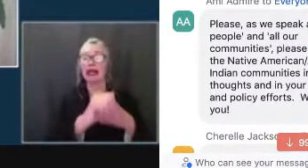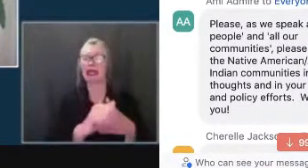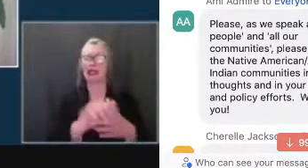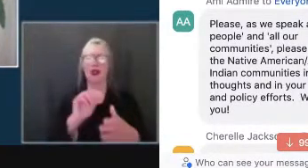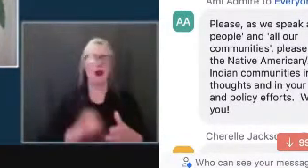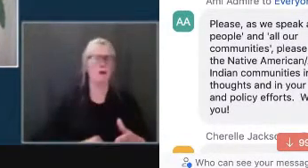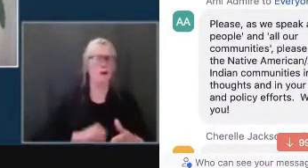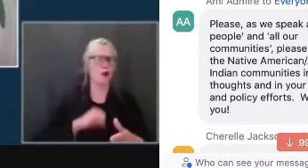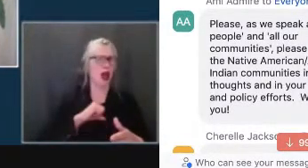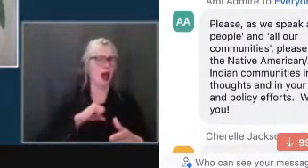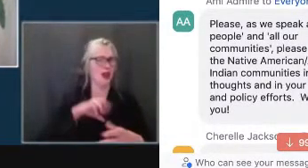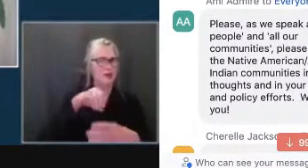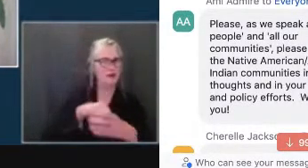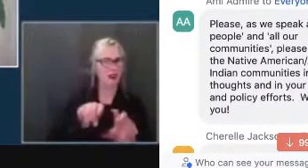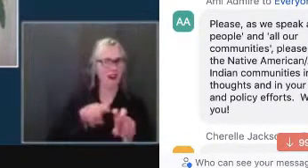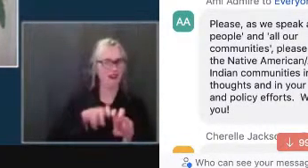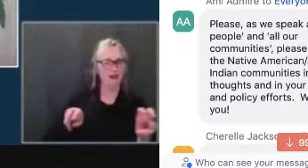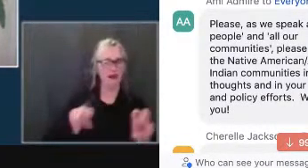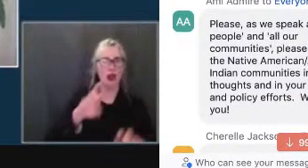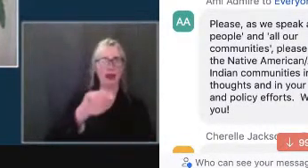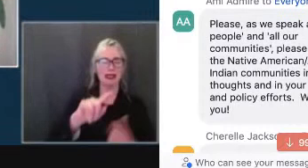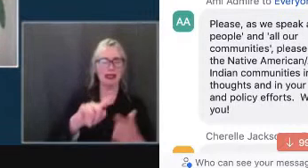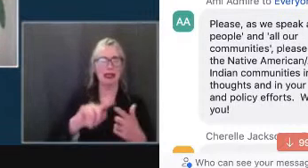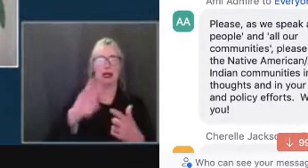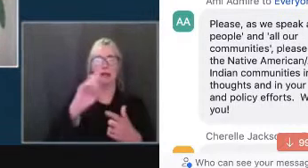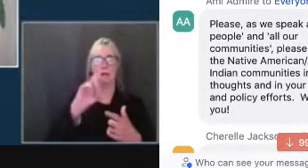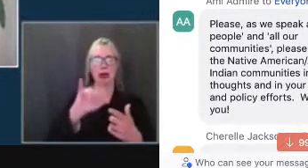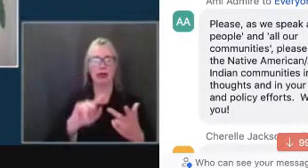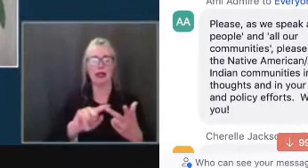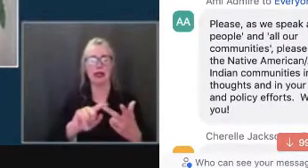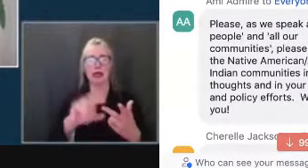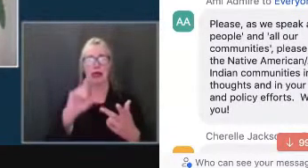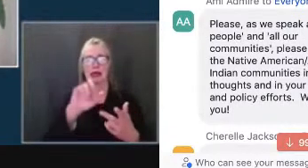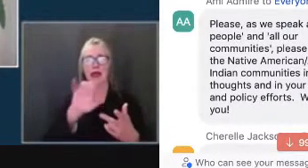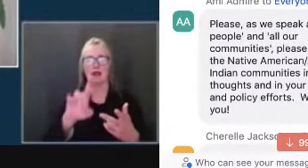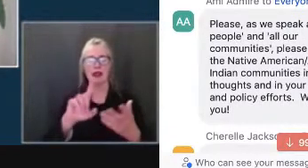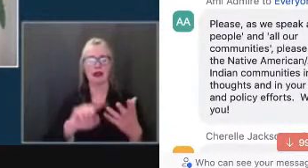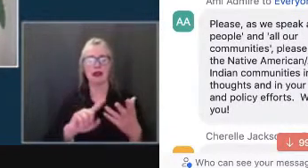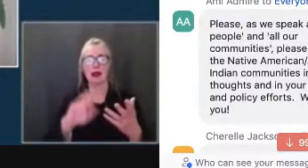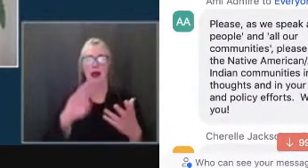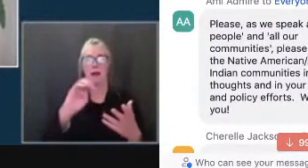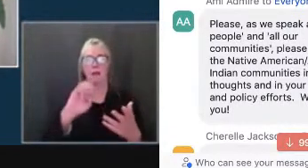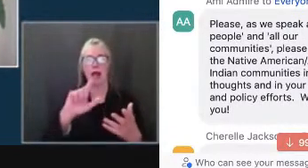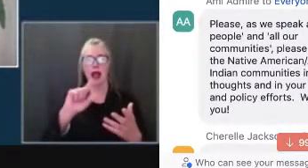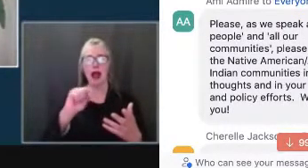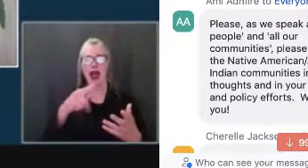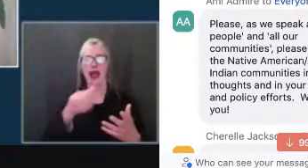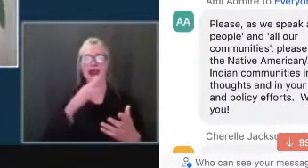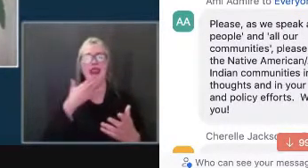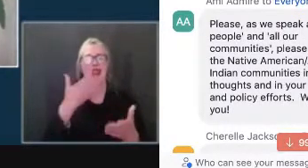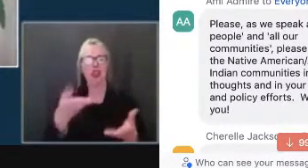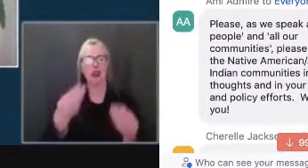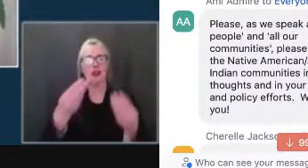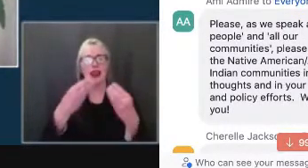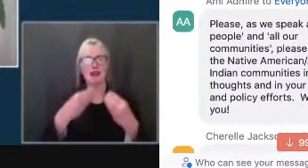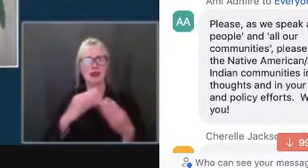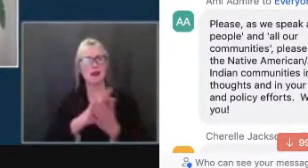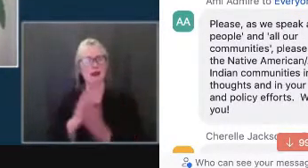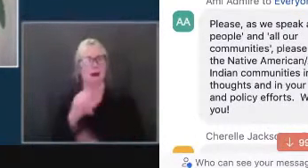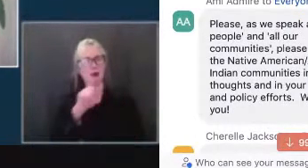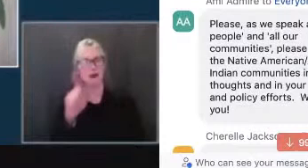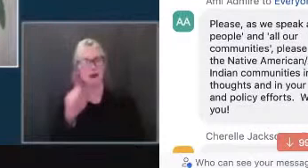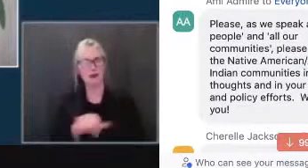am so proud to be one of. Rusty, Betty, David, and Melahat, thank you for allowing me to be